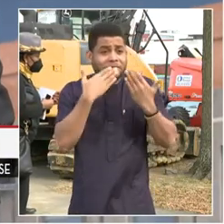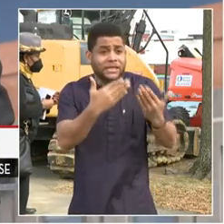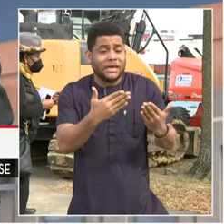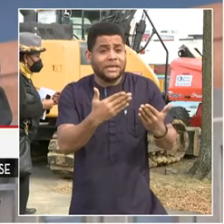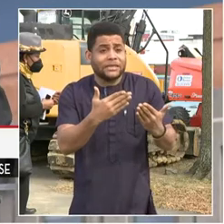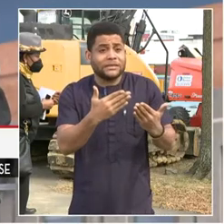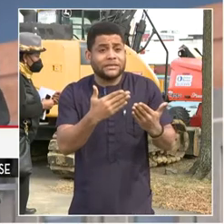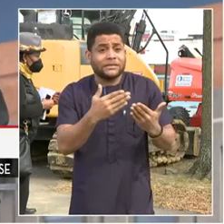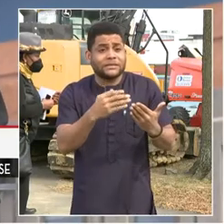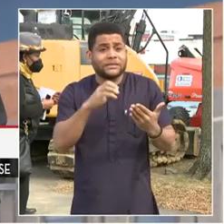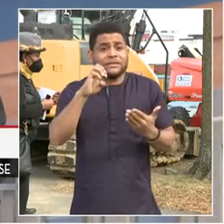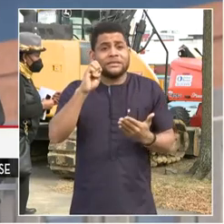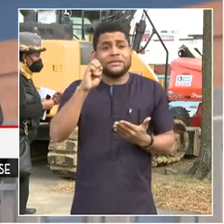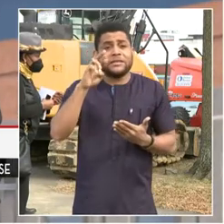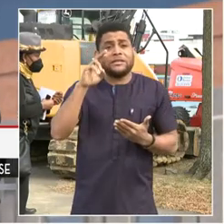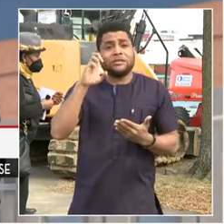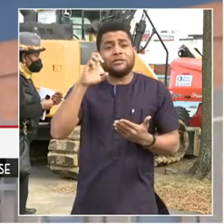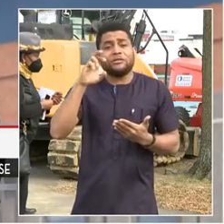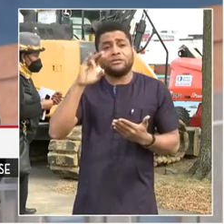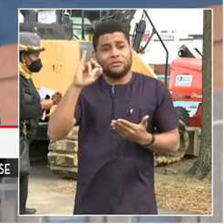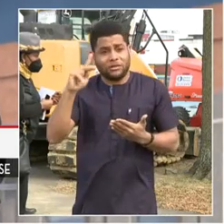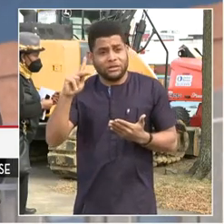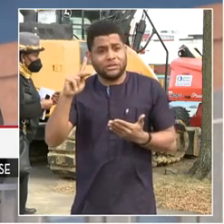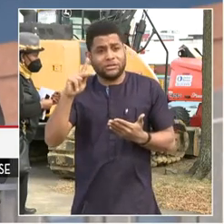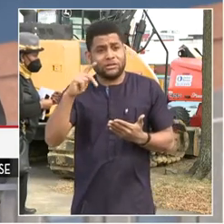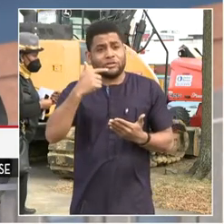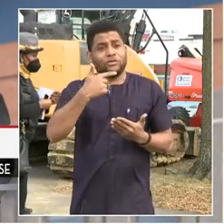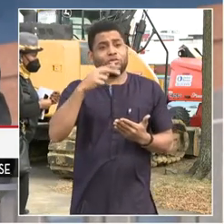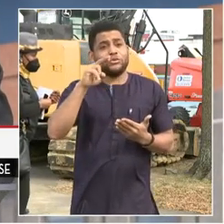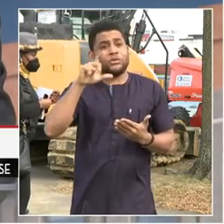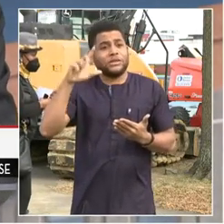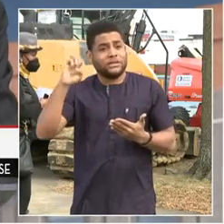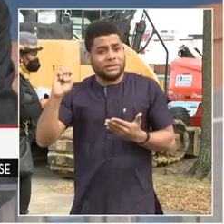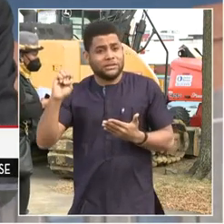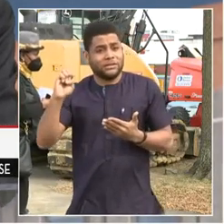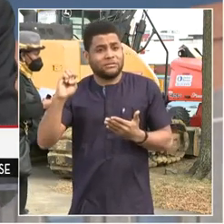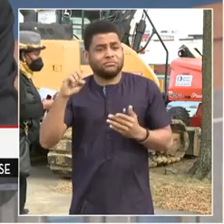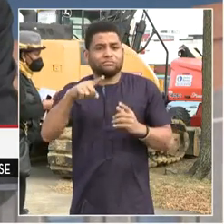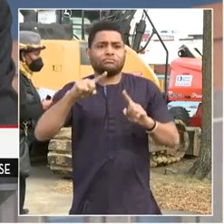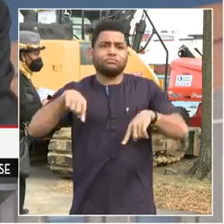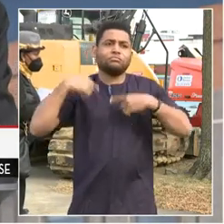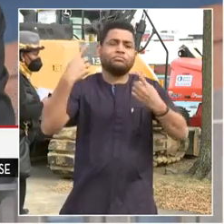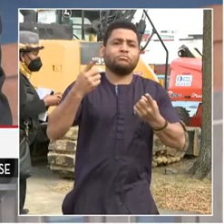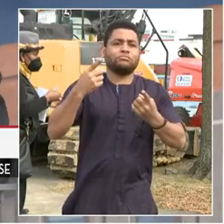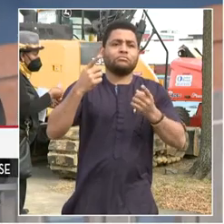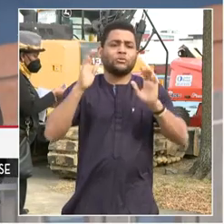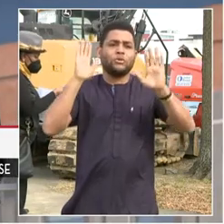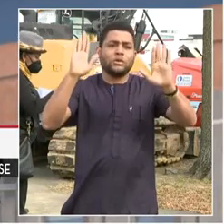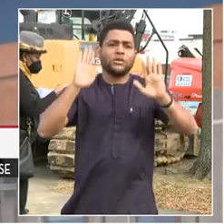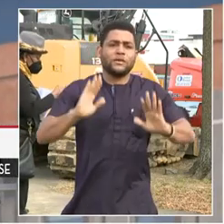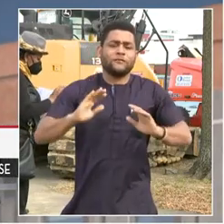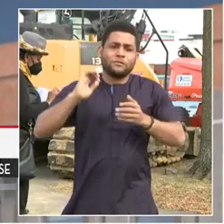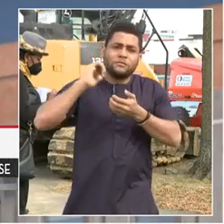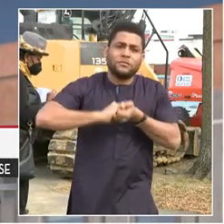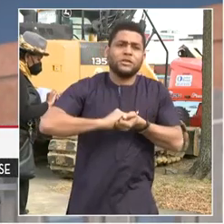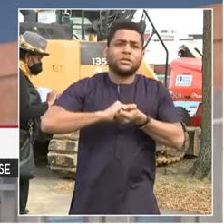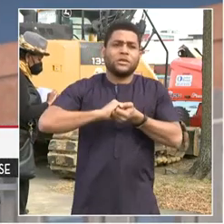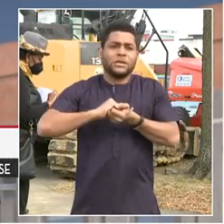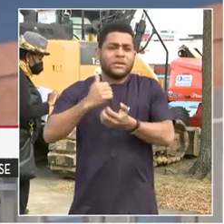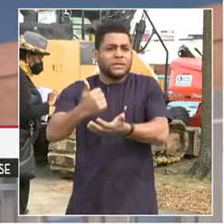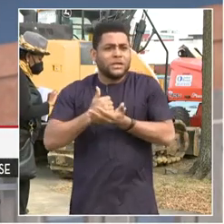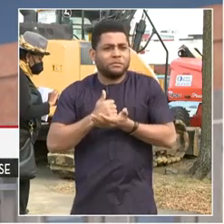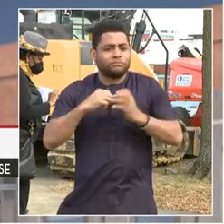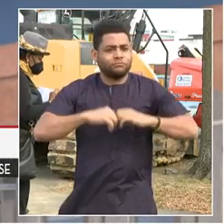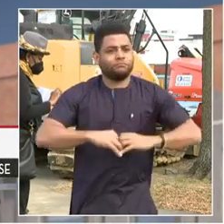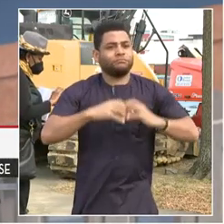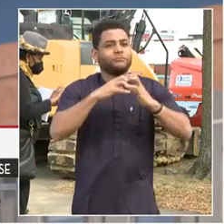Eric Goulet. Eric has been a fantastic, wonderful partner in helping to make this happen. He works